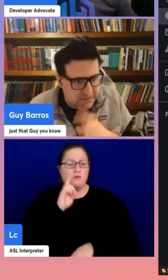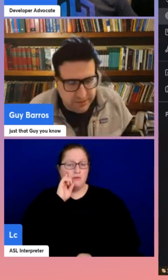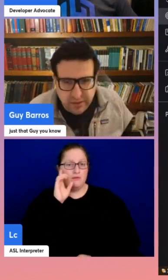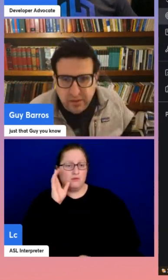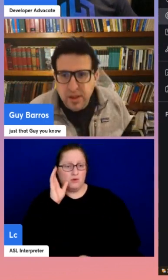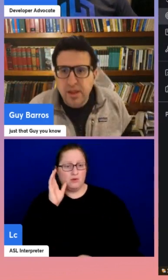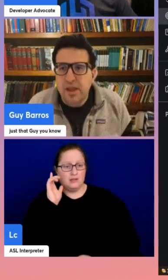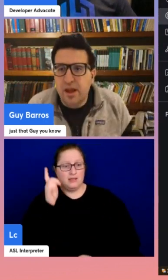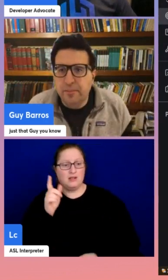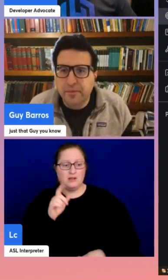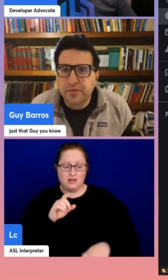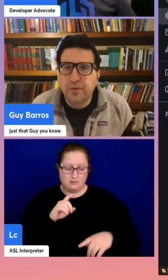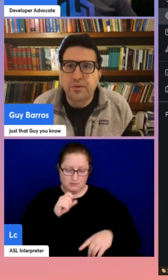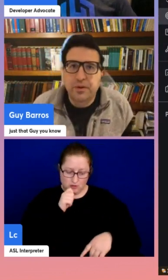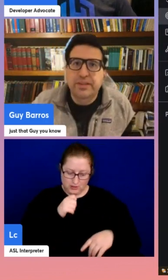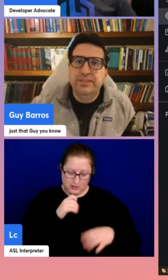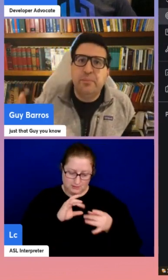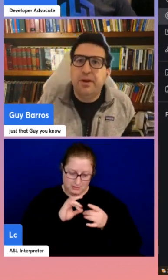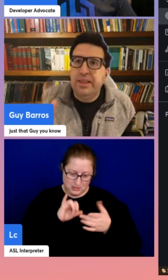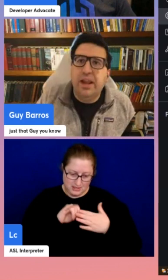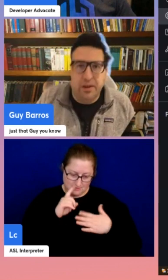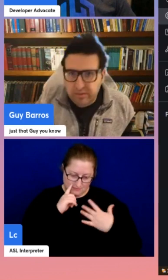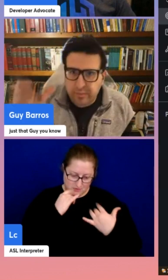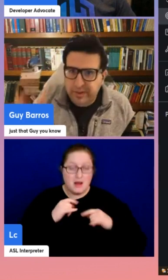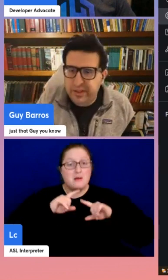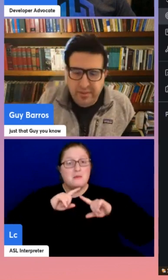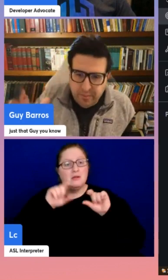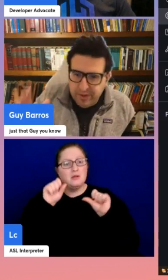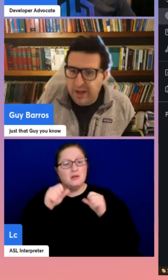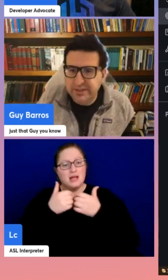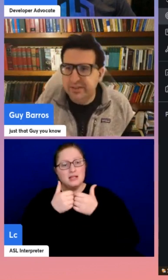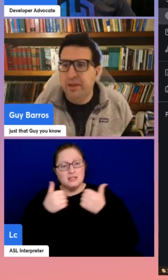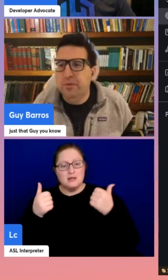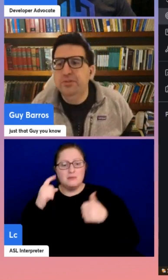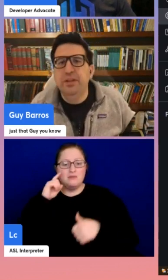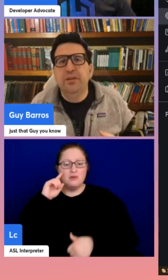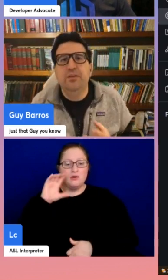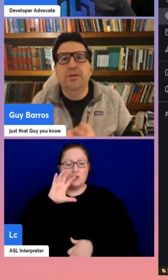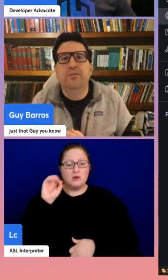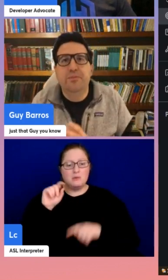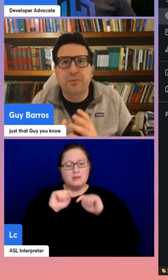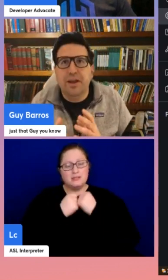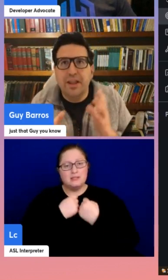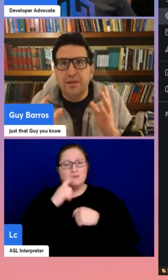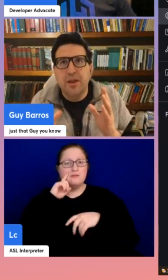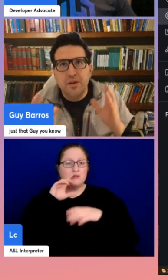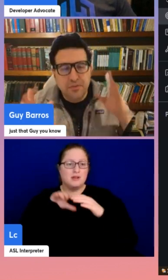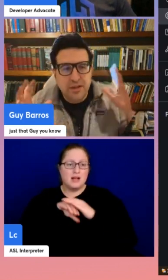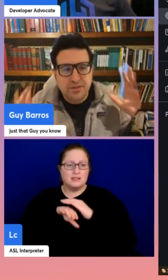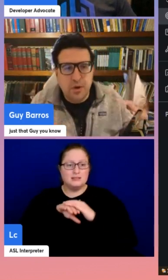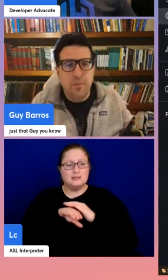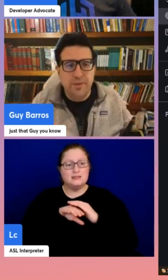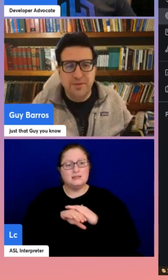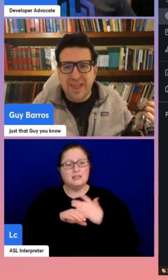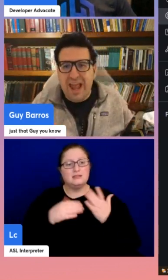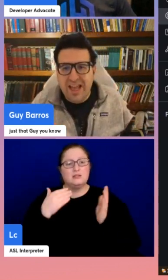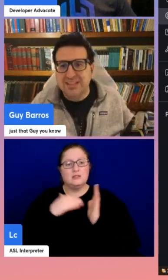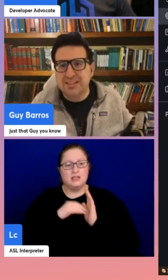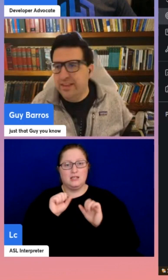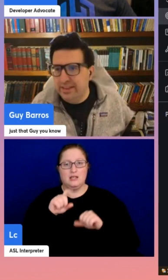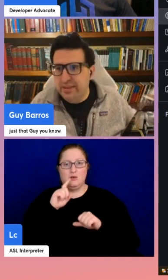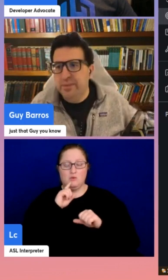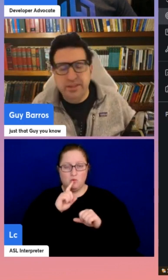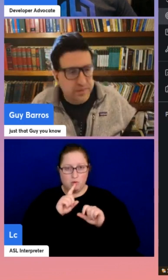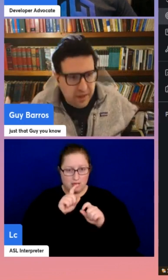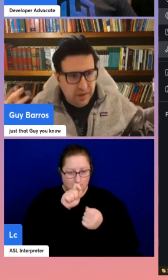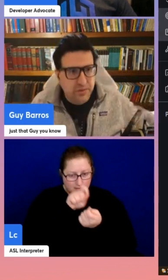shouldn't say that for now. So you can separate that like per team or per access, like what you need, and you can again really scope it to that